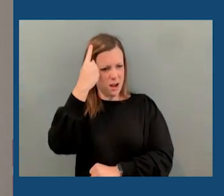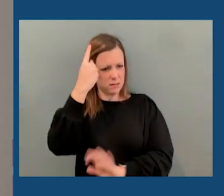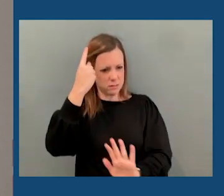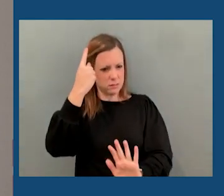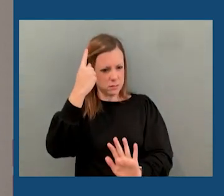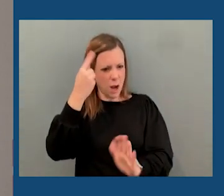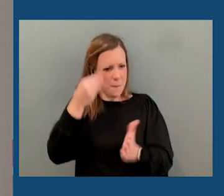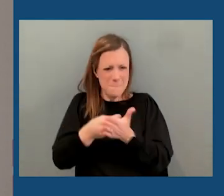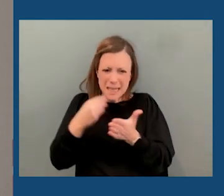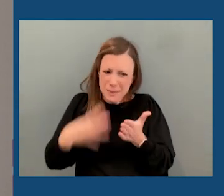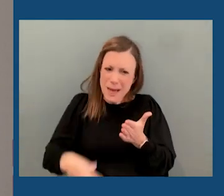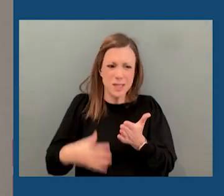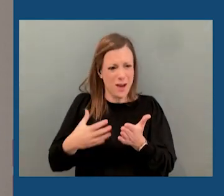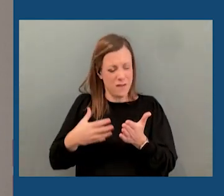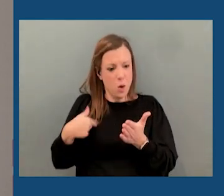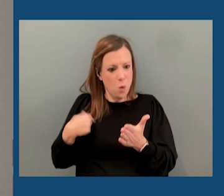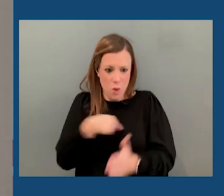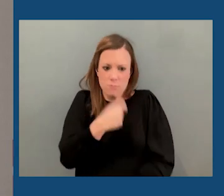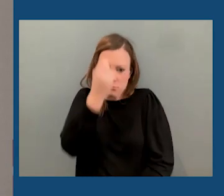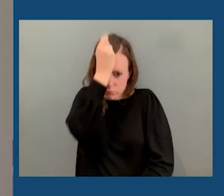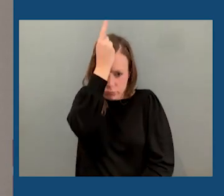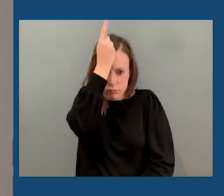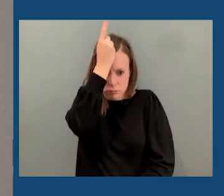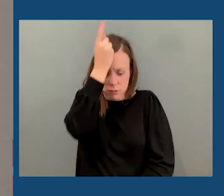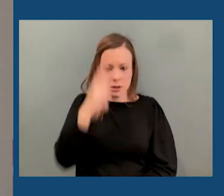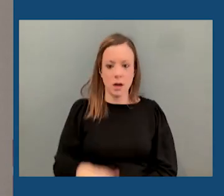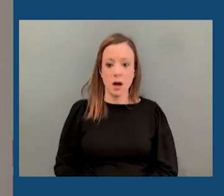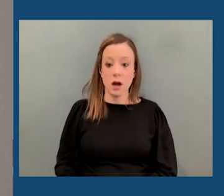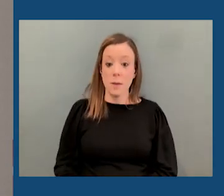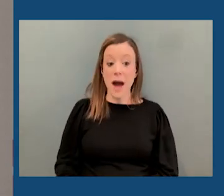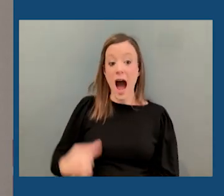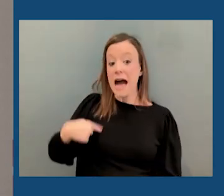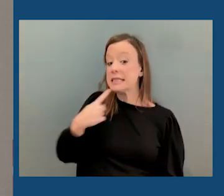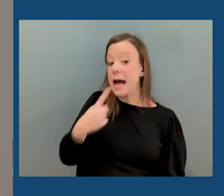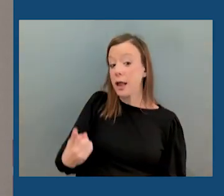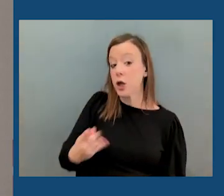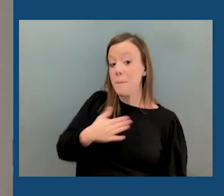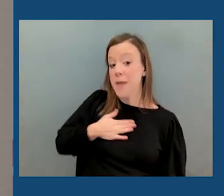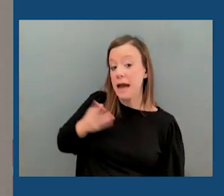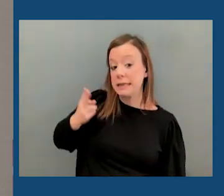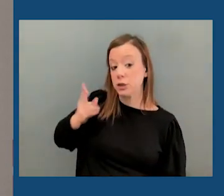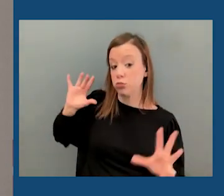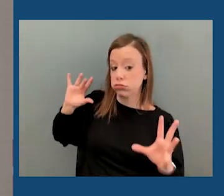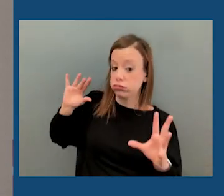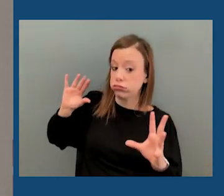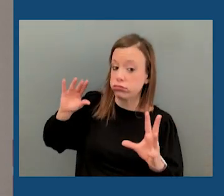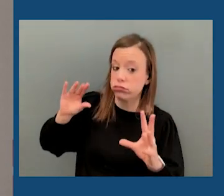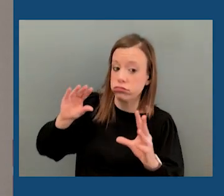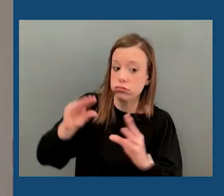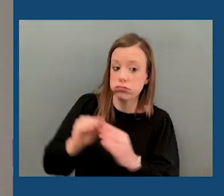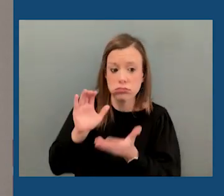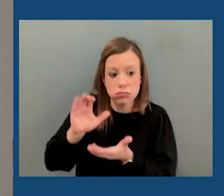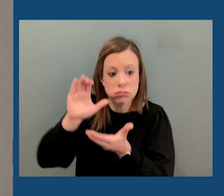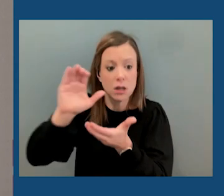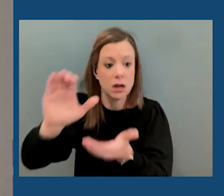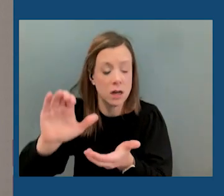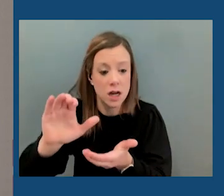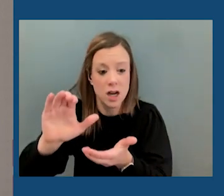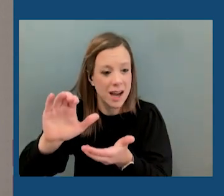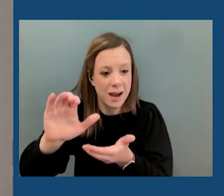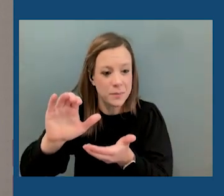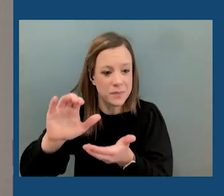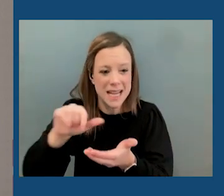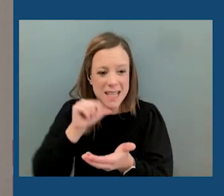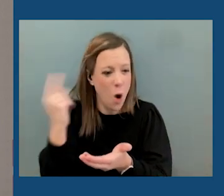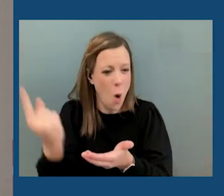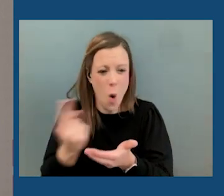But I tell you the history so you remember that it always hasn't been this way, that some days we had